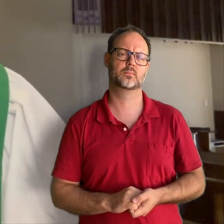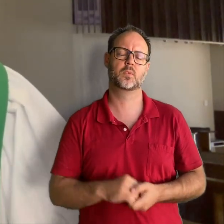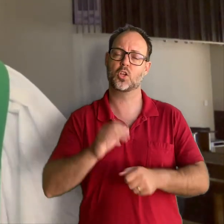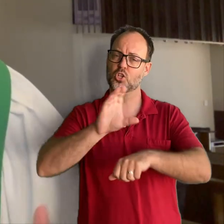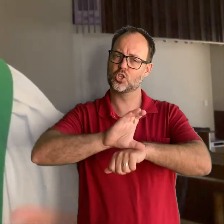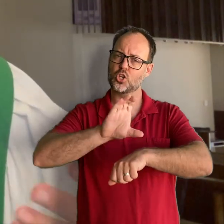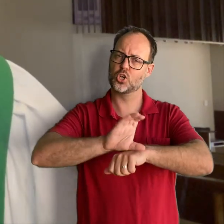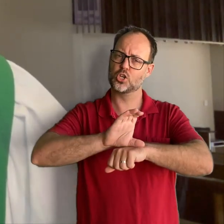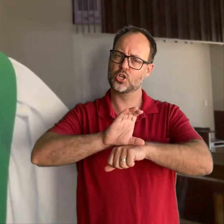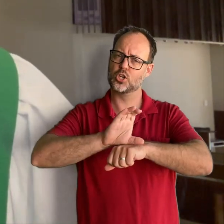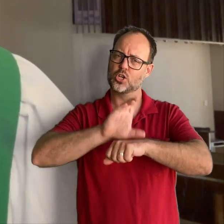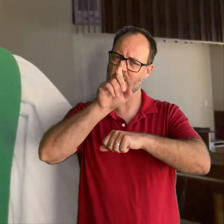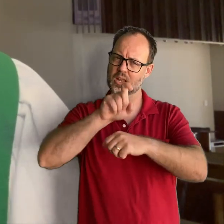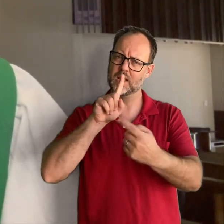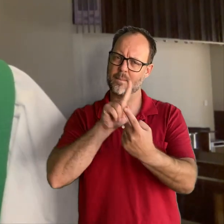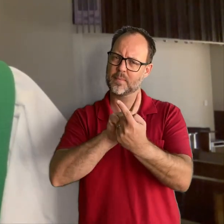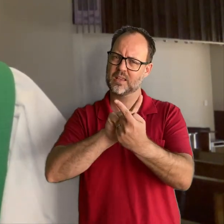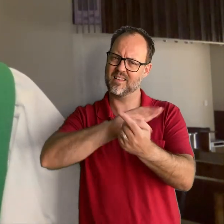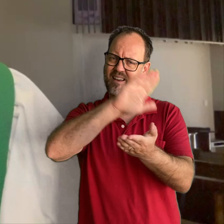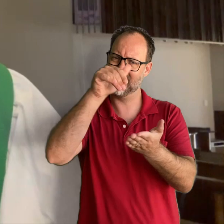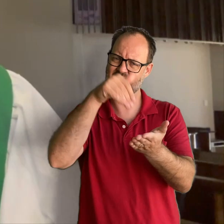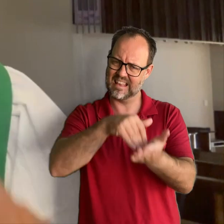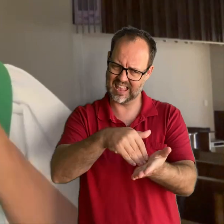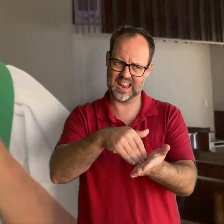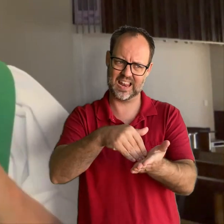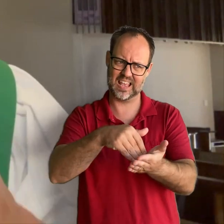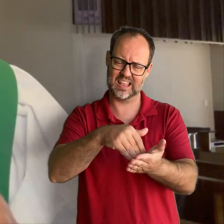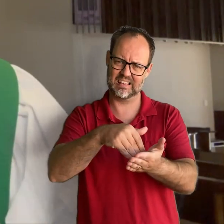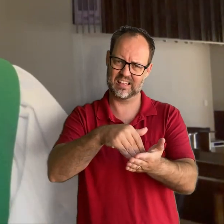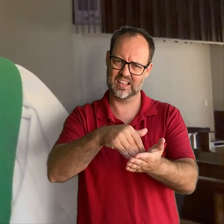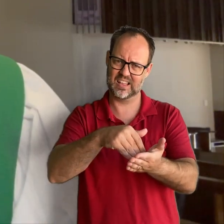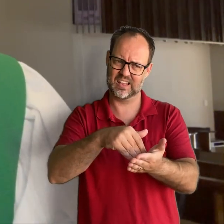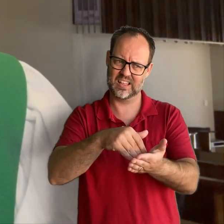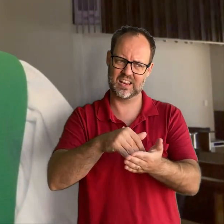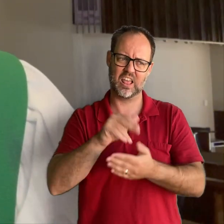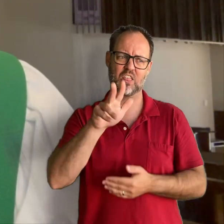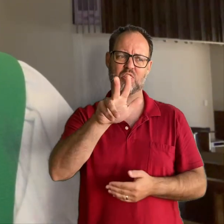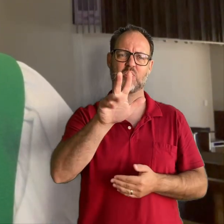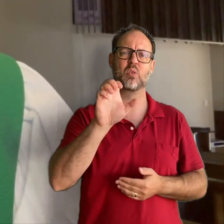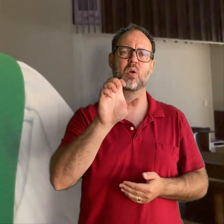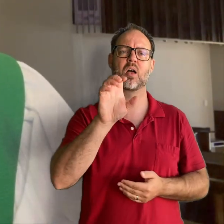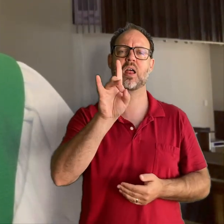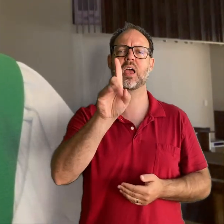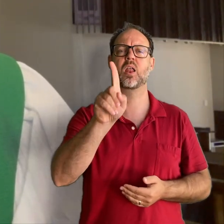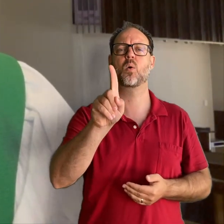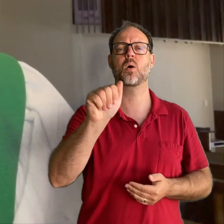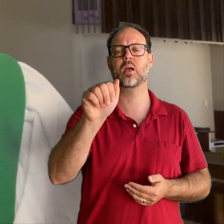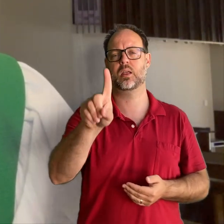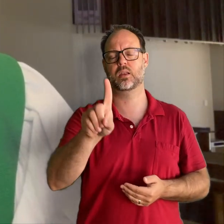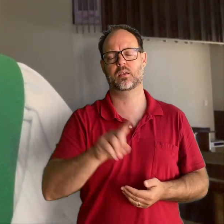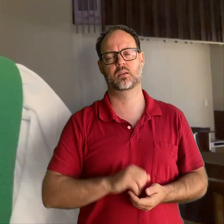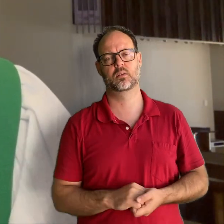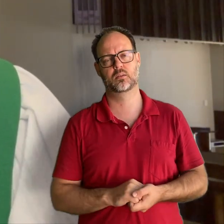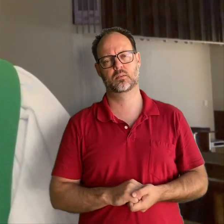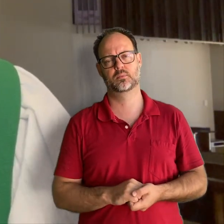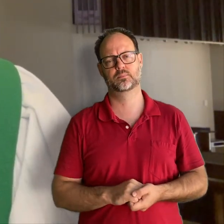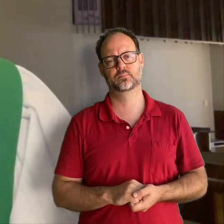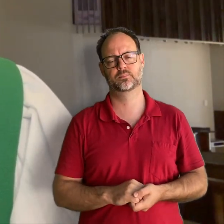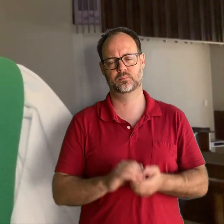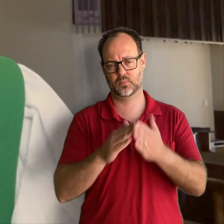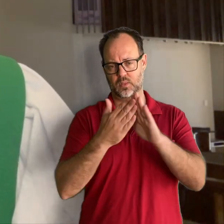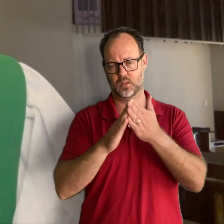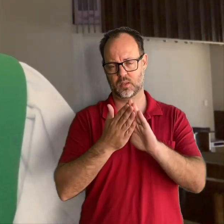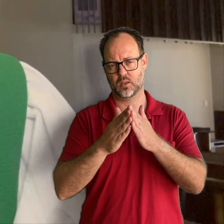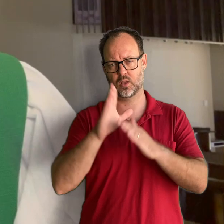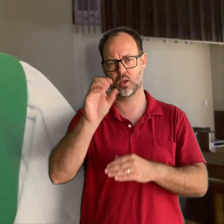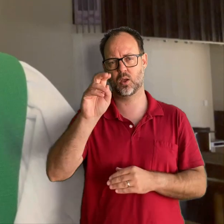And so the church had to meet again. This time it was in 381 AD in the